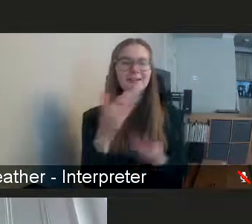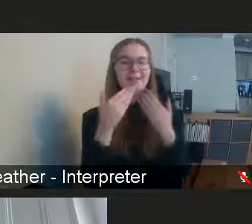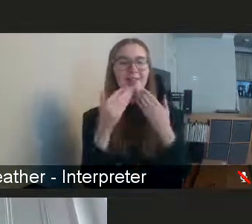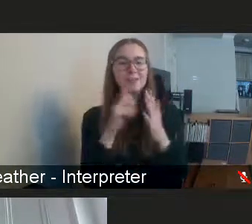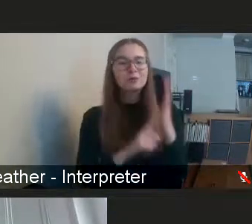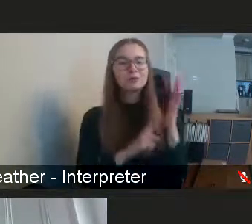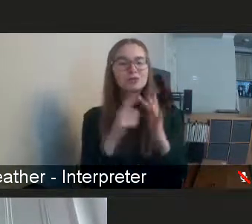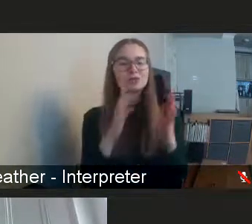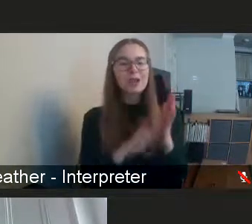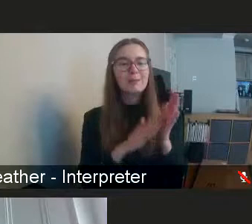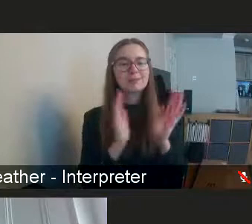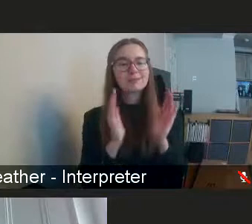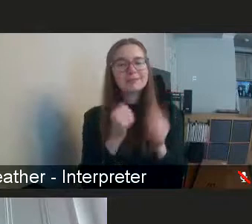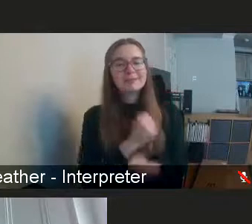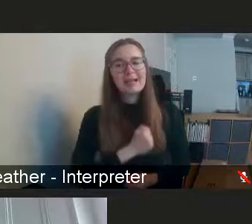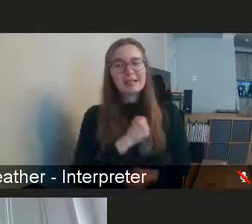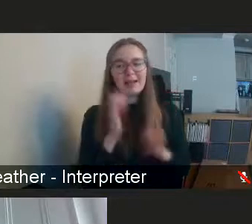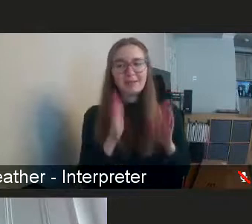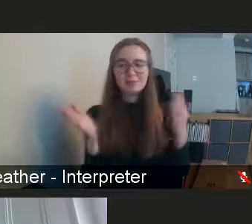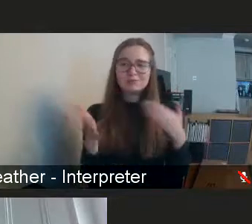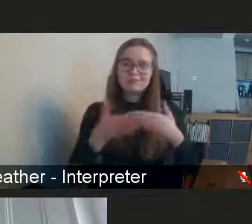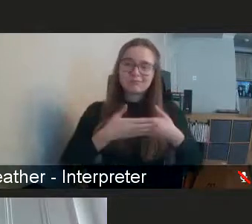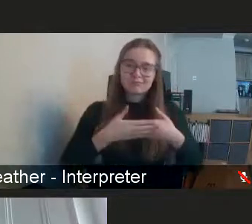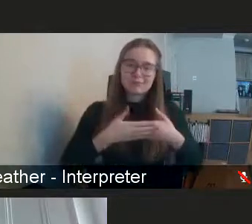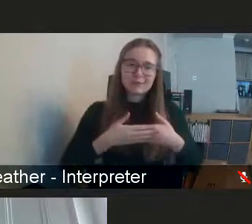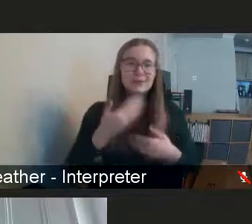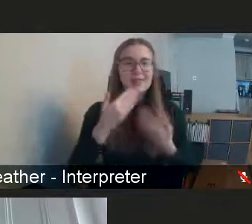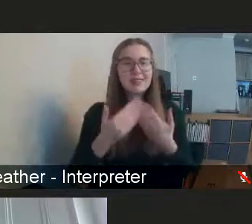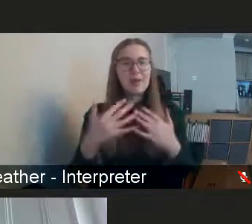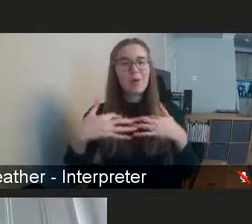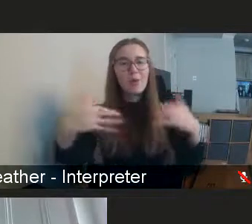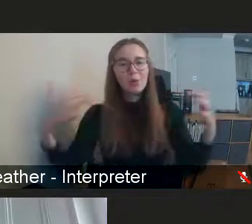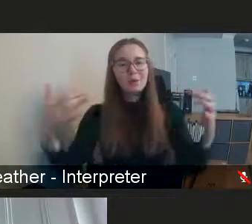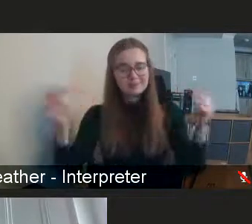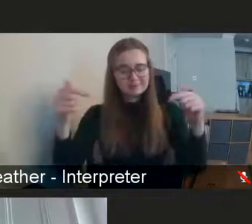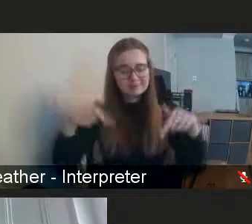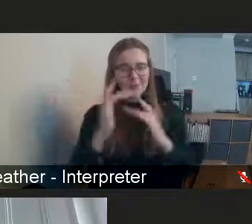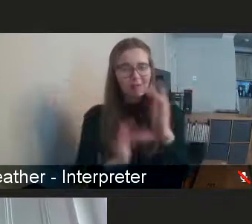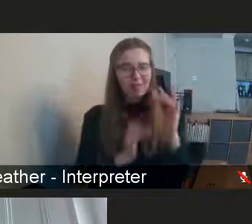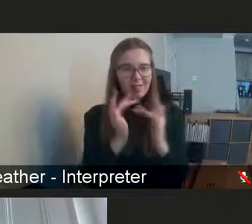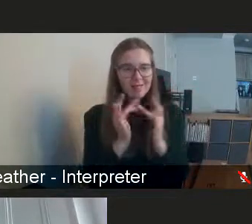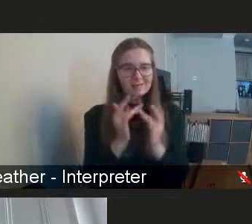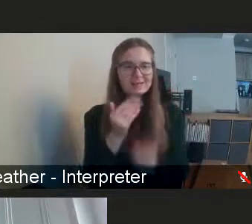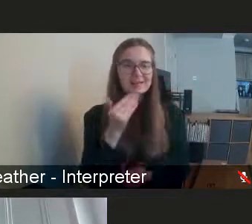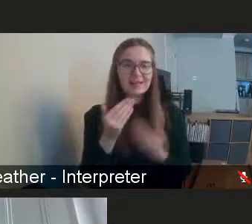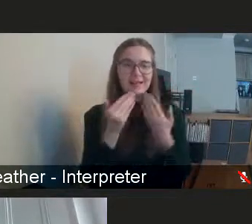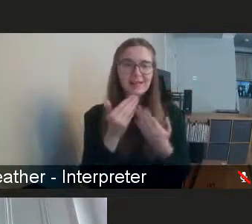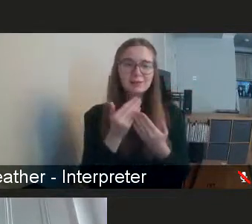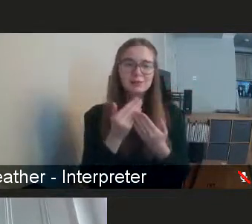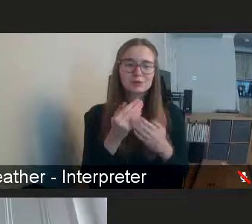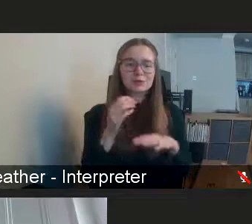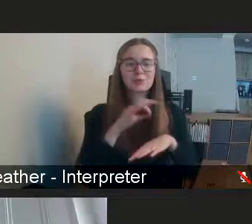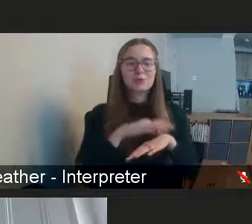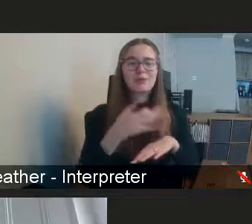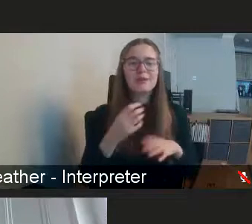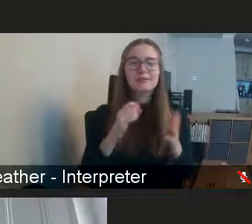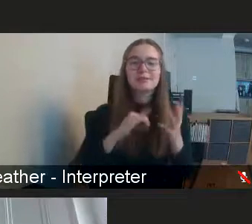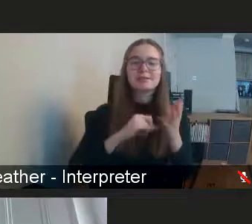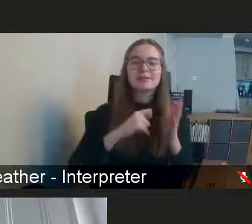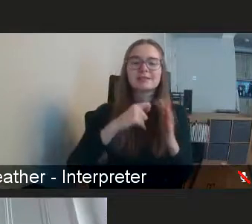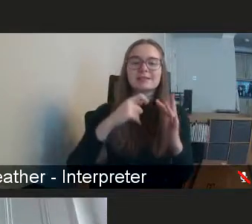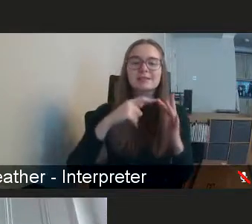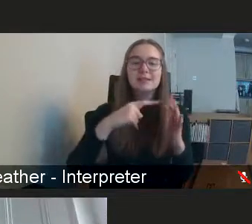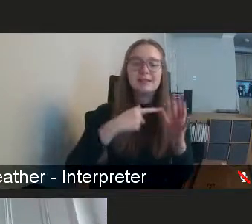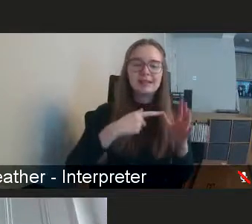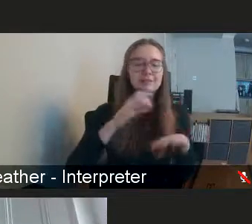I need to bring it to a close now. I'd like to thank the audience for coming along, and sincere thanks to Professor Ski and Dr. Malik and